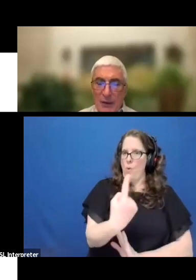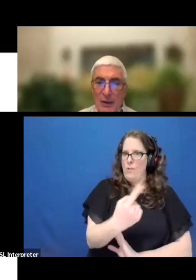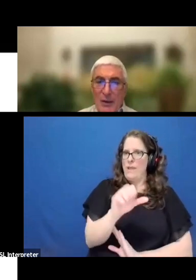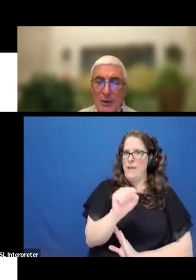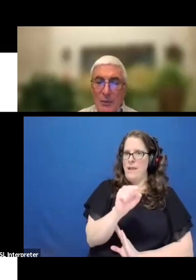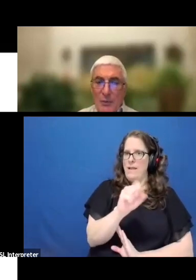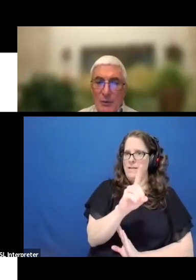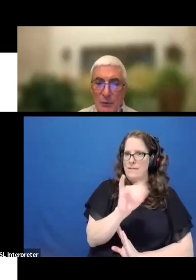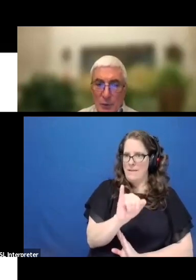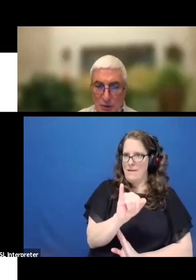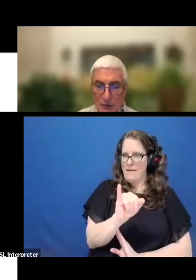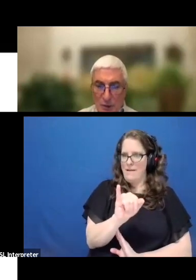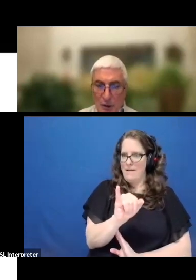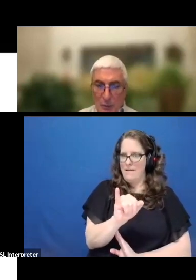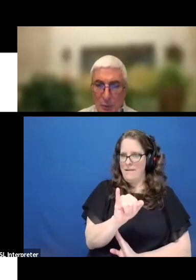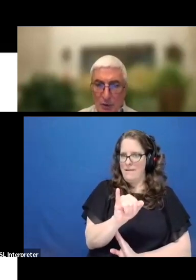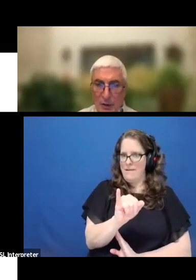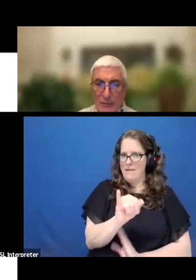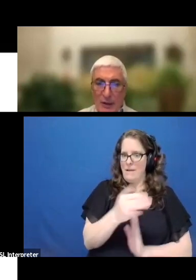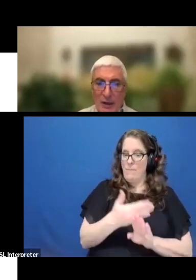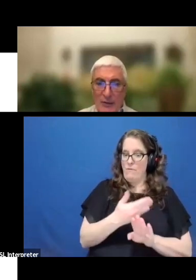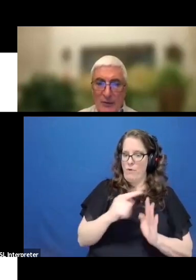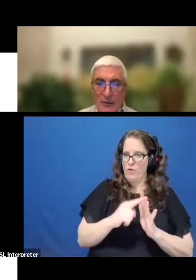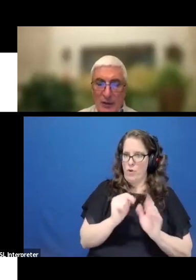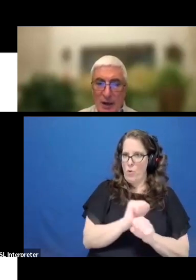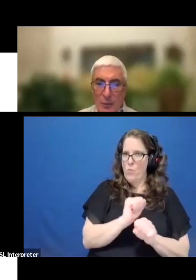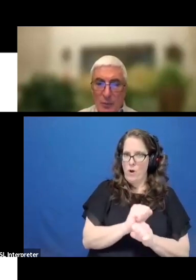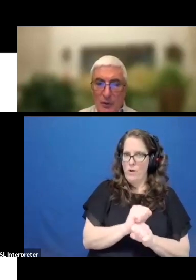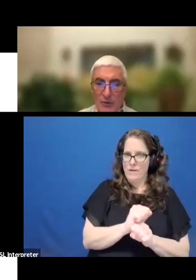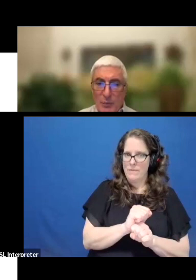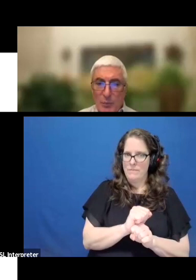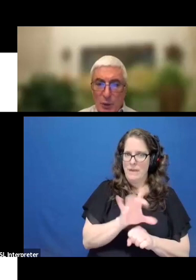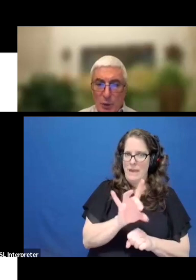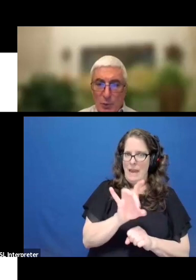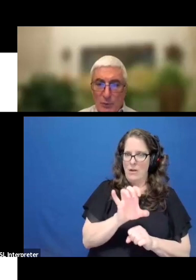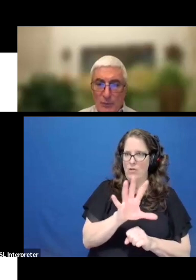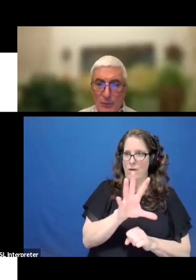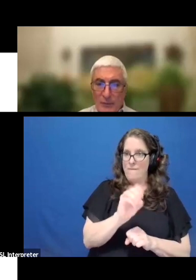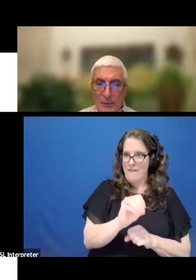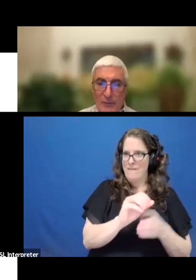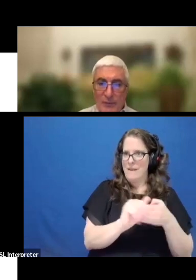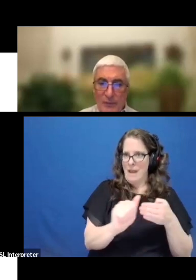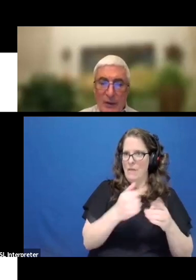month before she started working. The SSDI appears in blue.